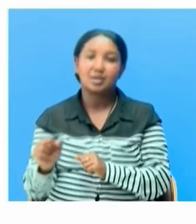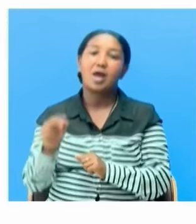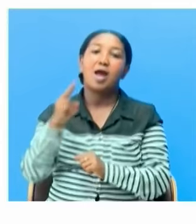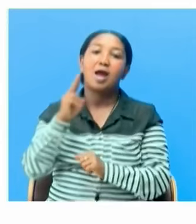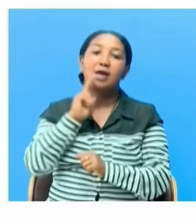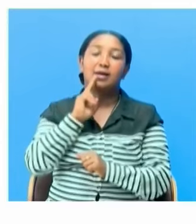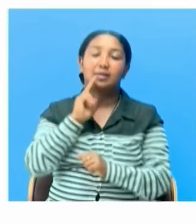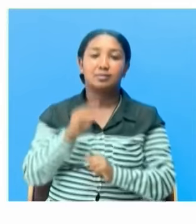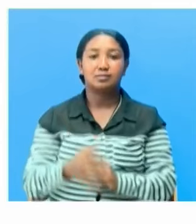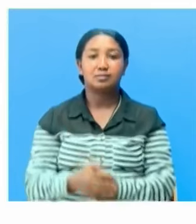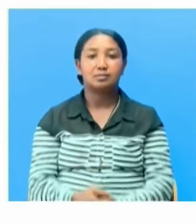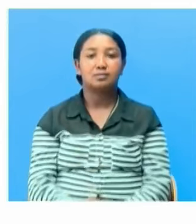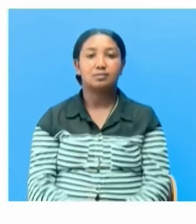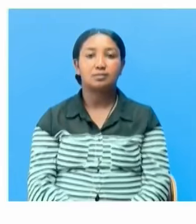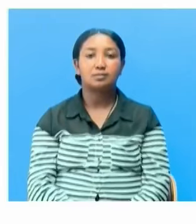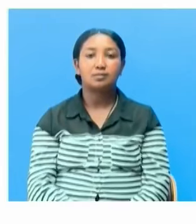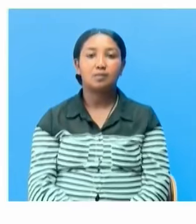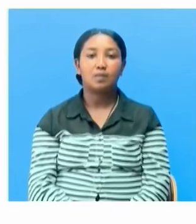Helen.